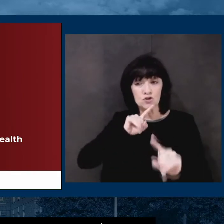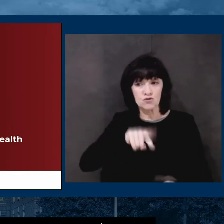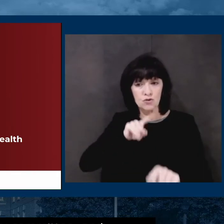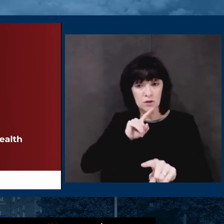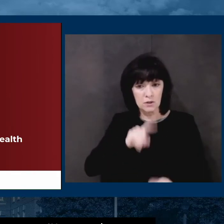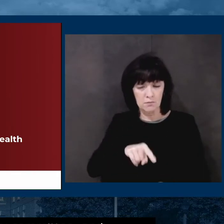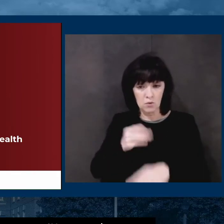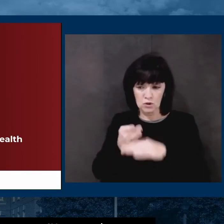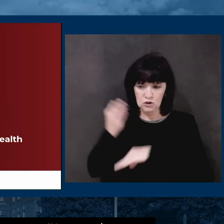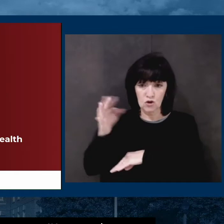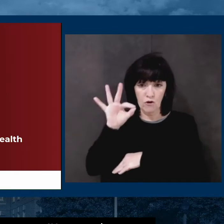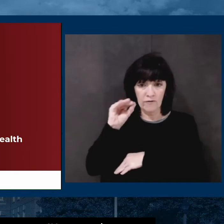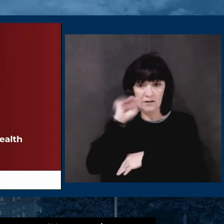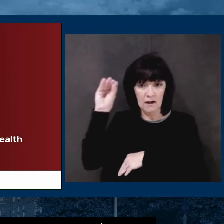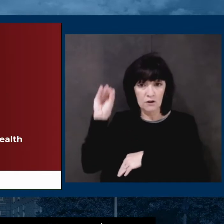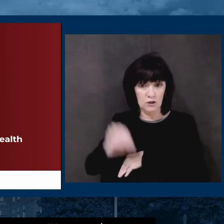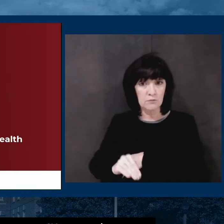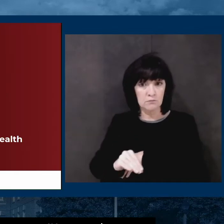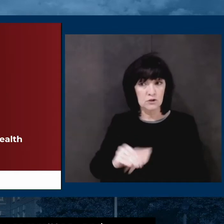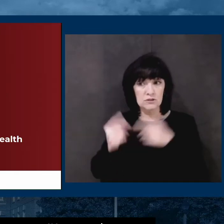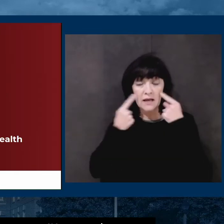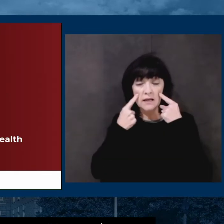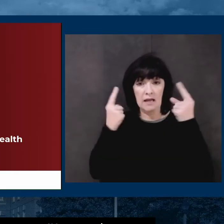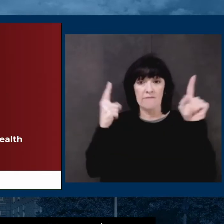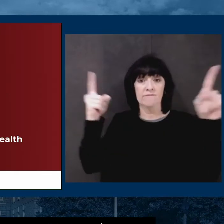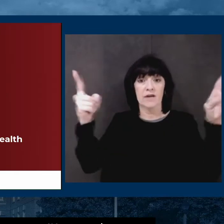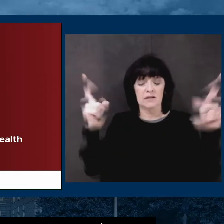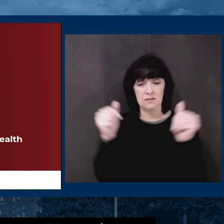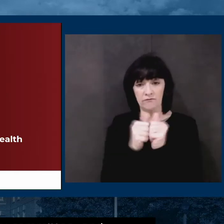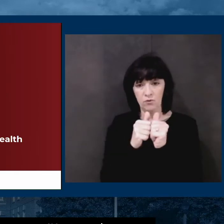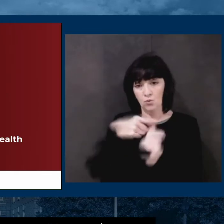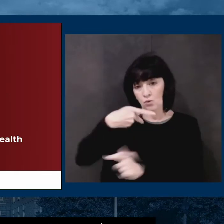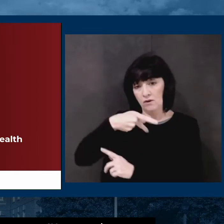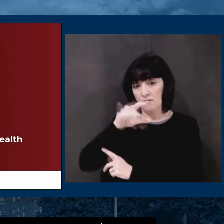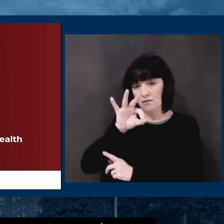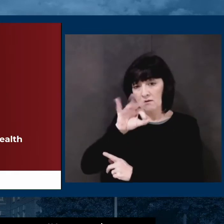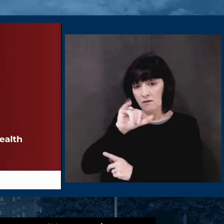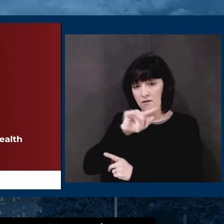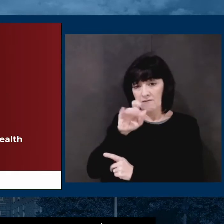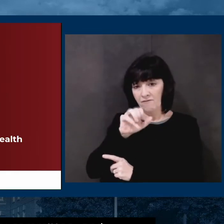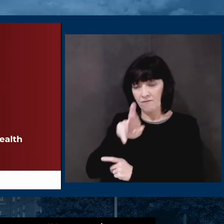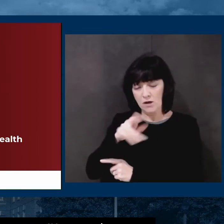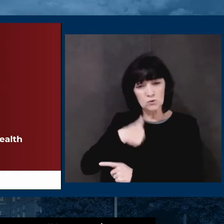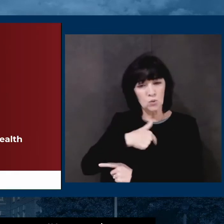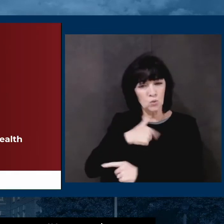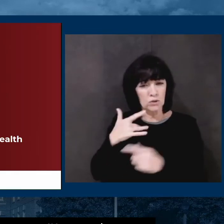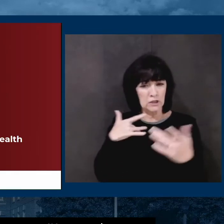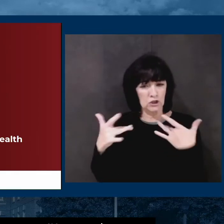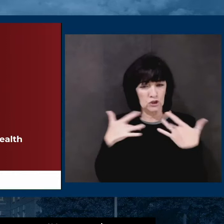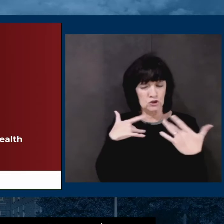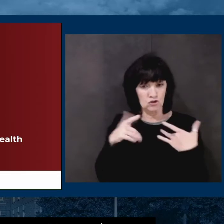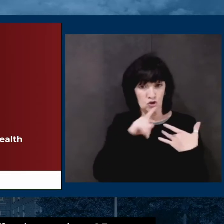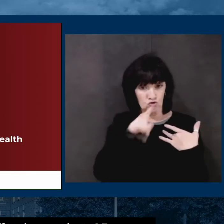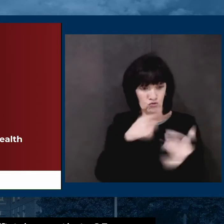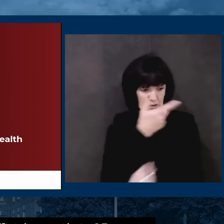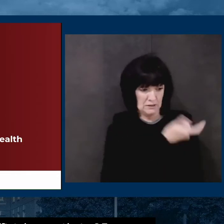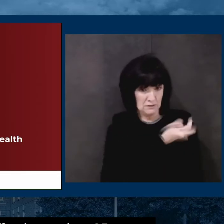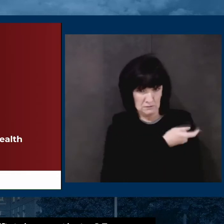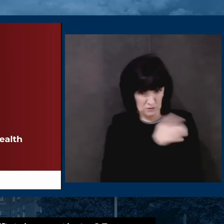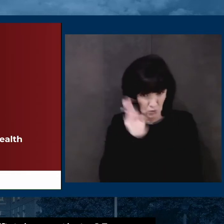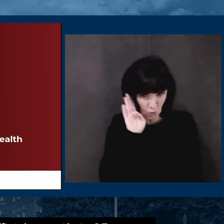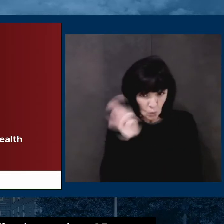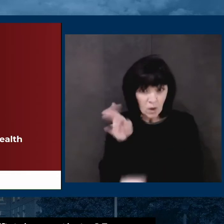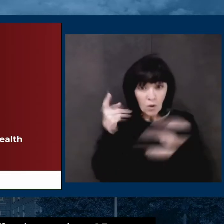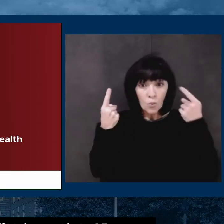effectiveness with Pfizer. We were concerned about the effectiveness of these vaccines, and glad to see that both Pfizer and Moderna